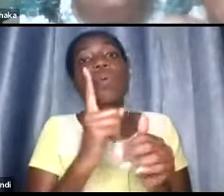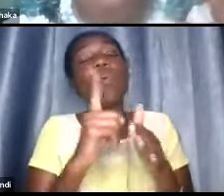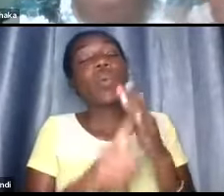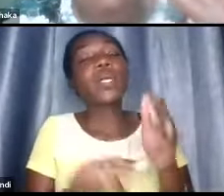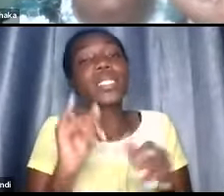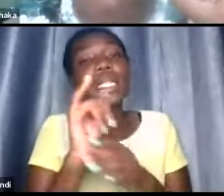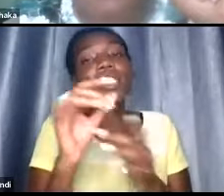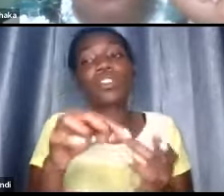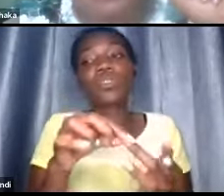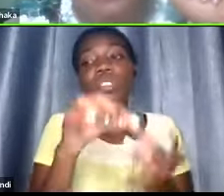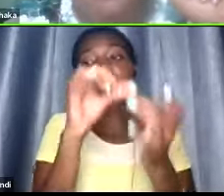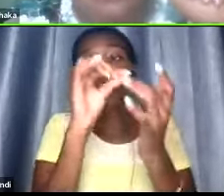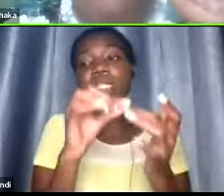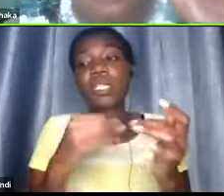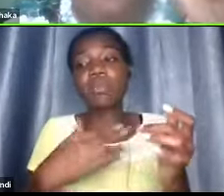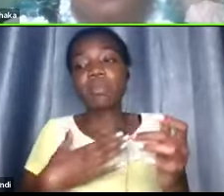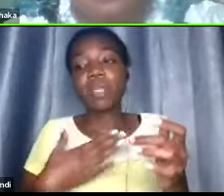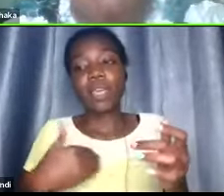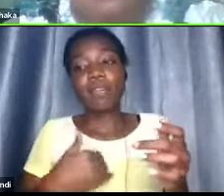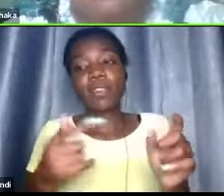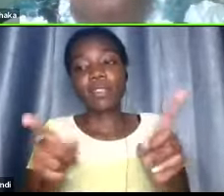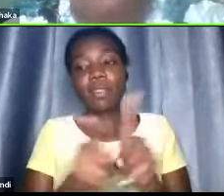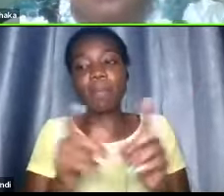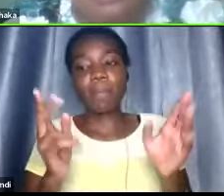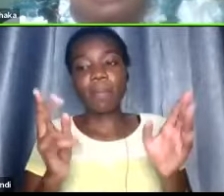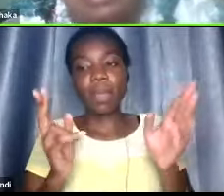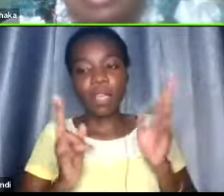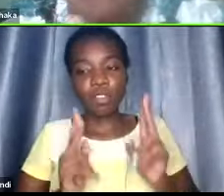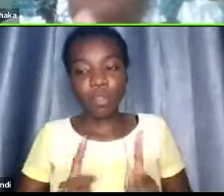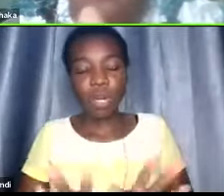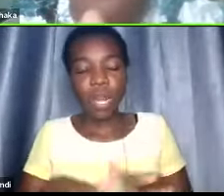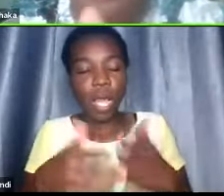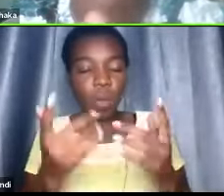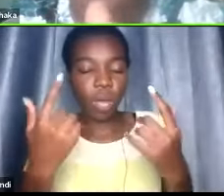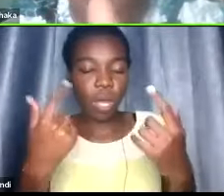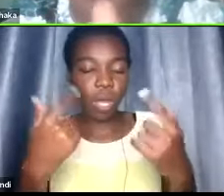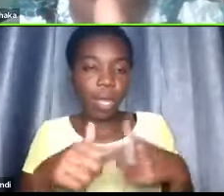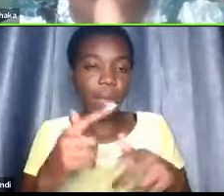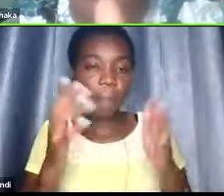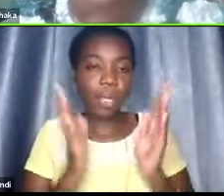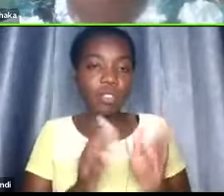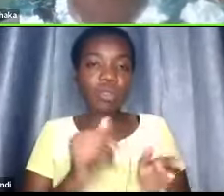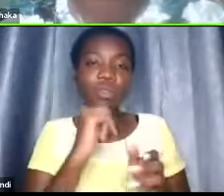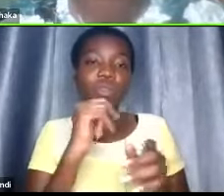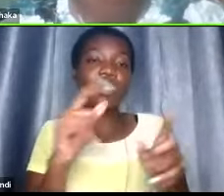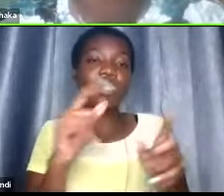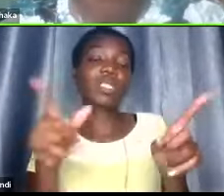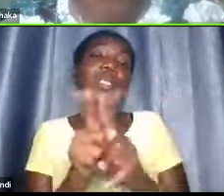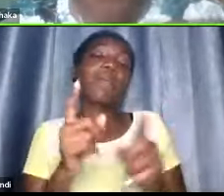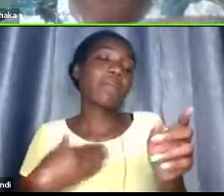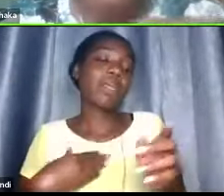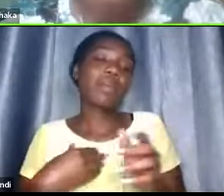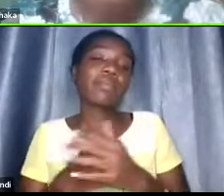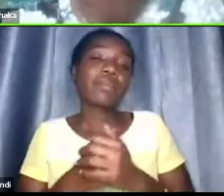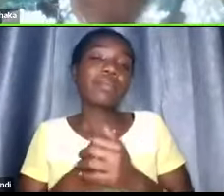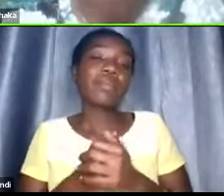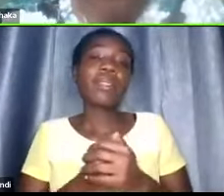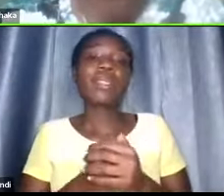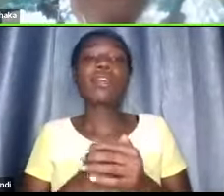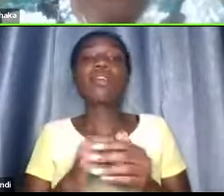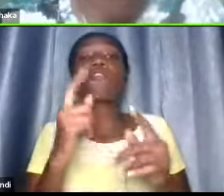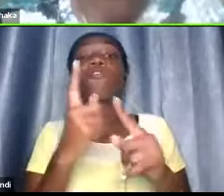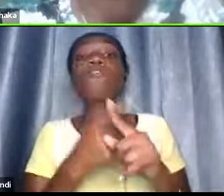I have that another person may not have? How come that nobody else is like me? My fingerprints are different. So now from that, now we are